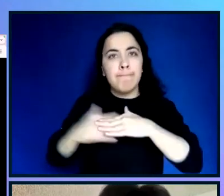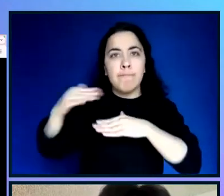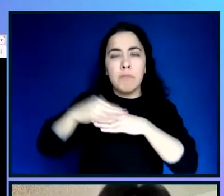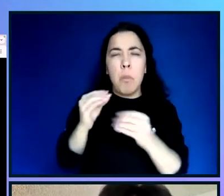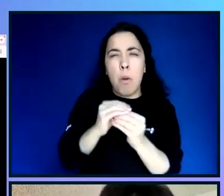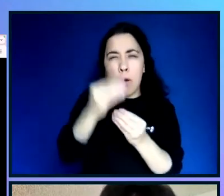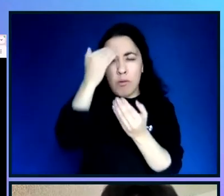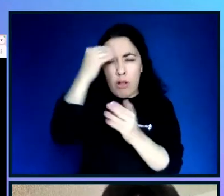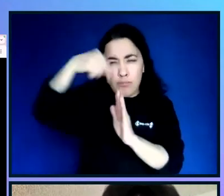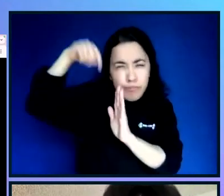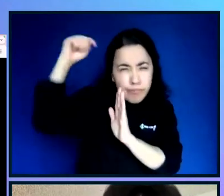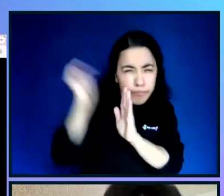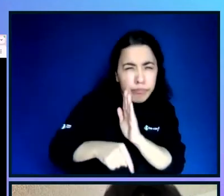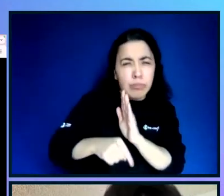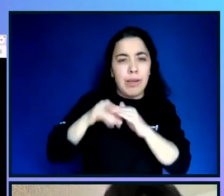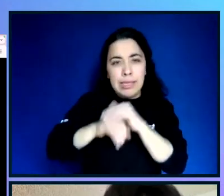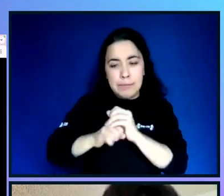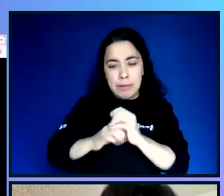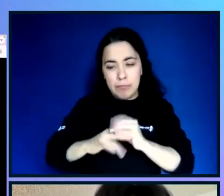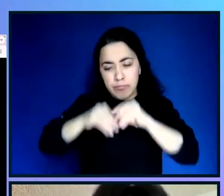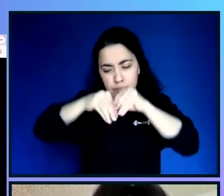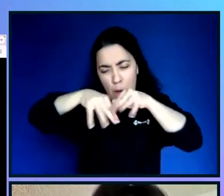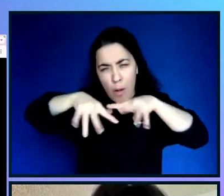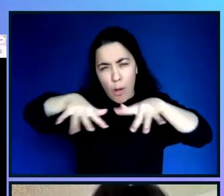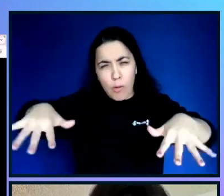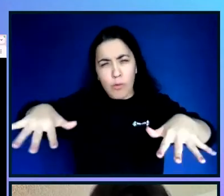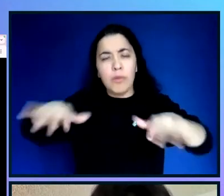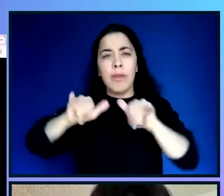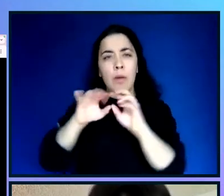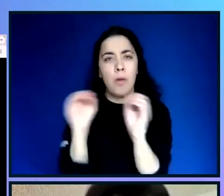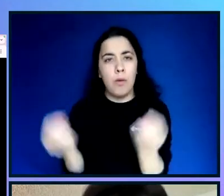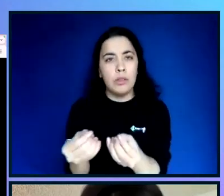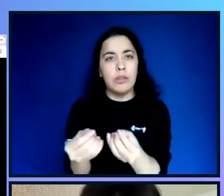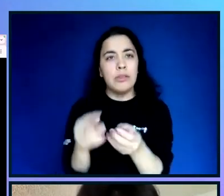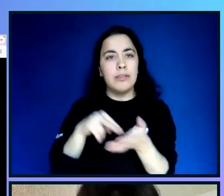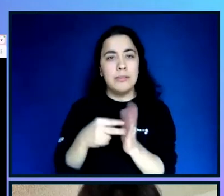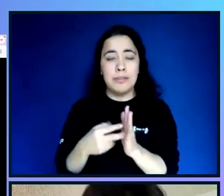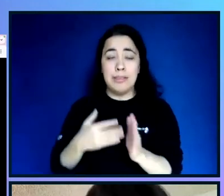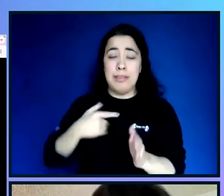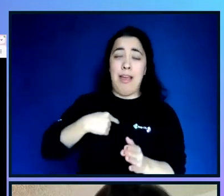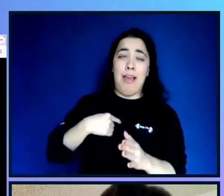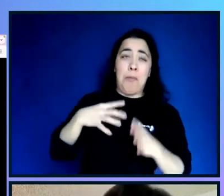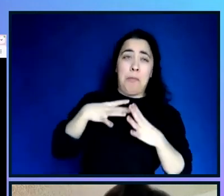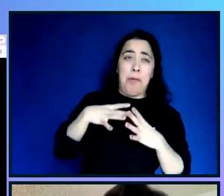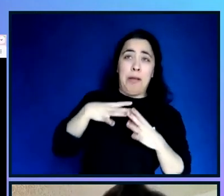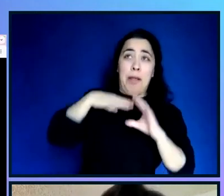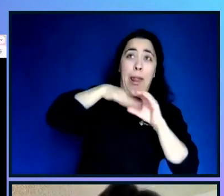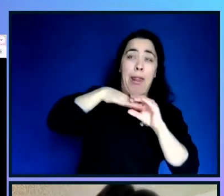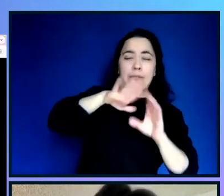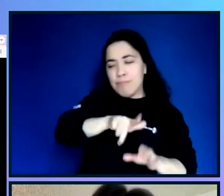for accessibility throughout the design organization and give my vocal cords a bit of a break.